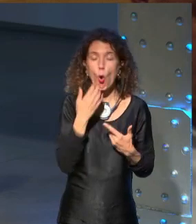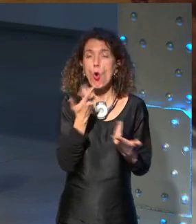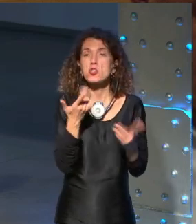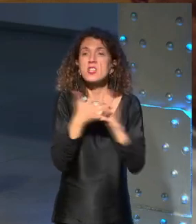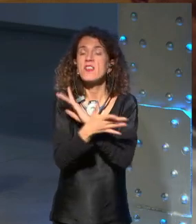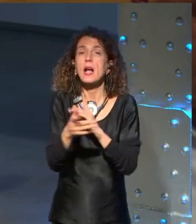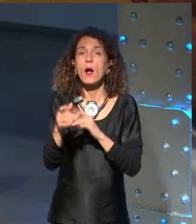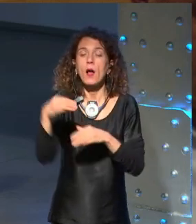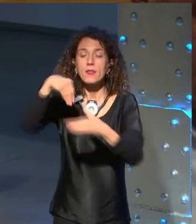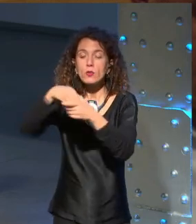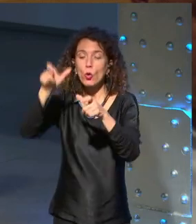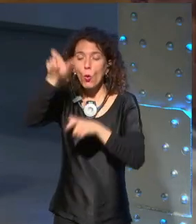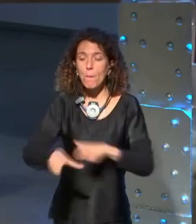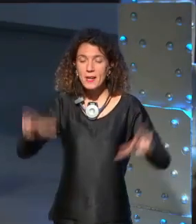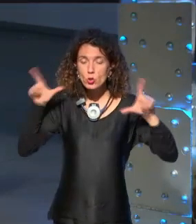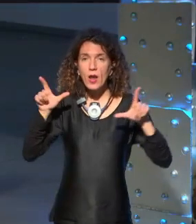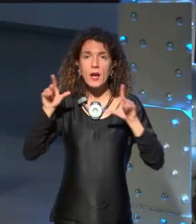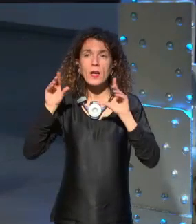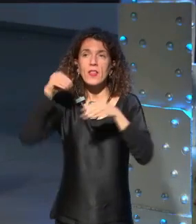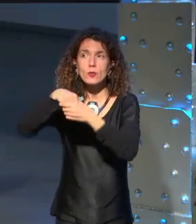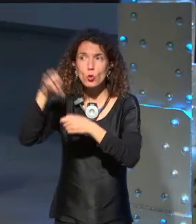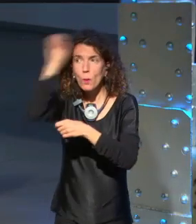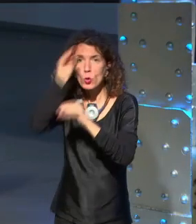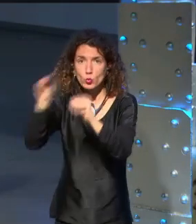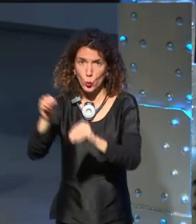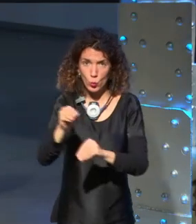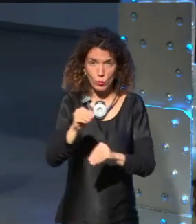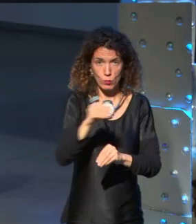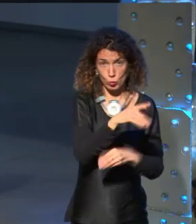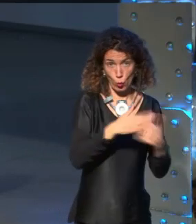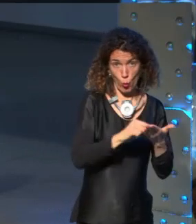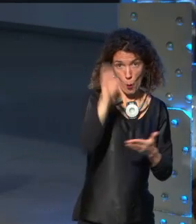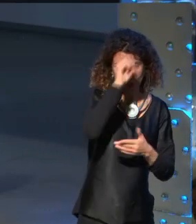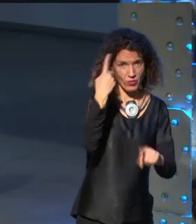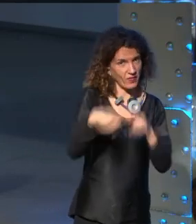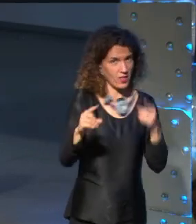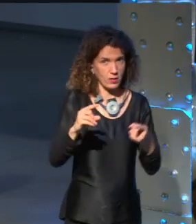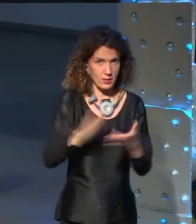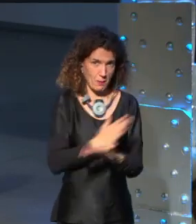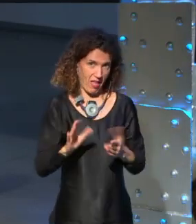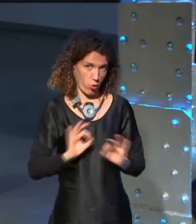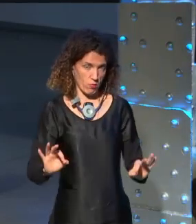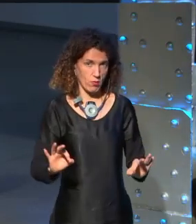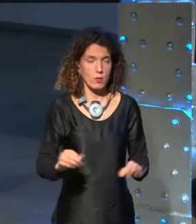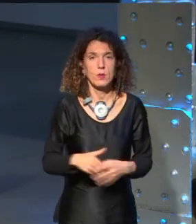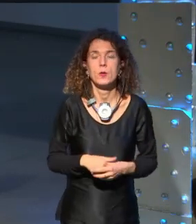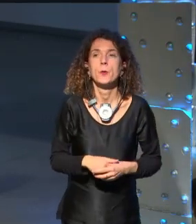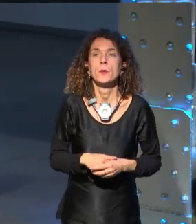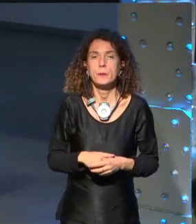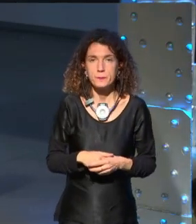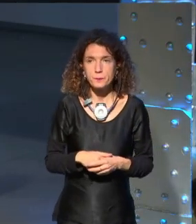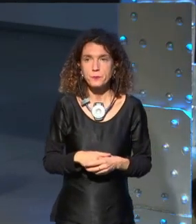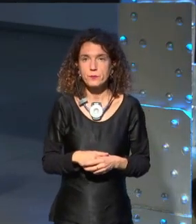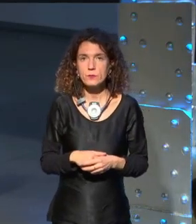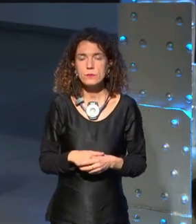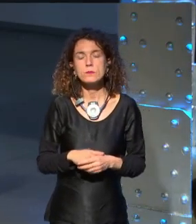of life, or whether it's something that's exclusively Dave's own making. Well, number one, thank you